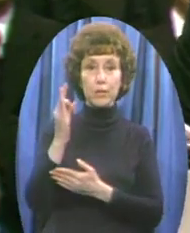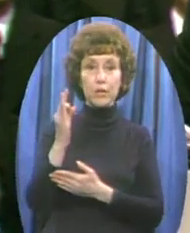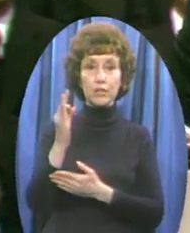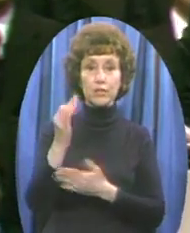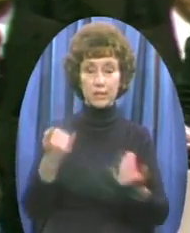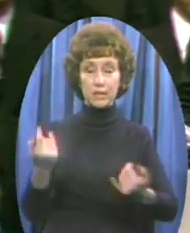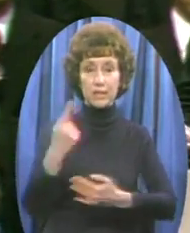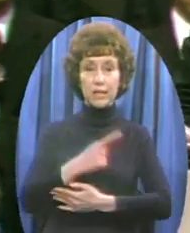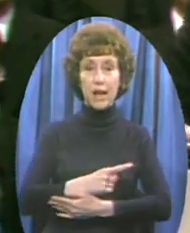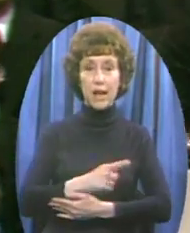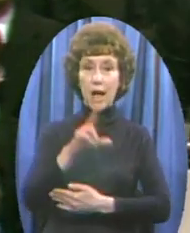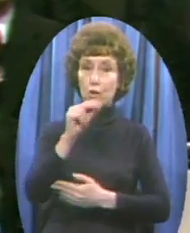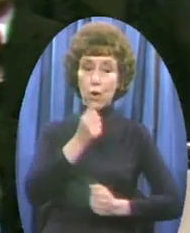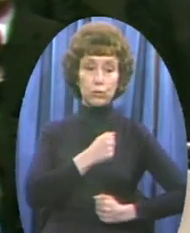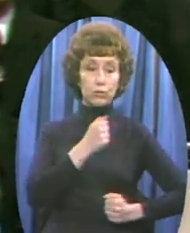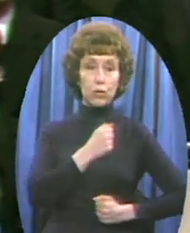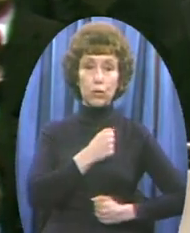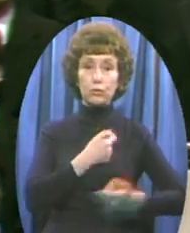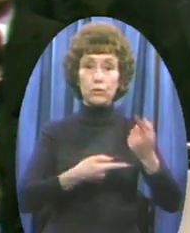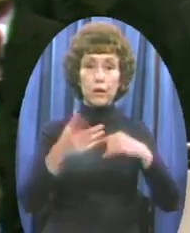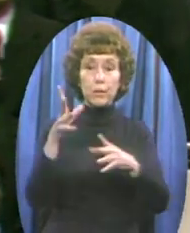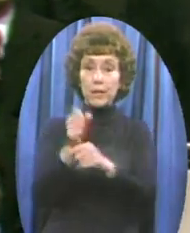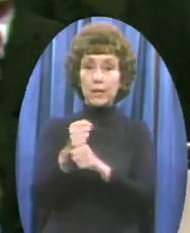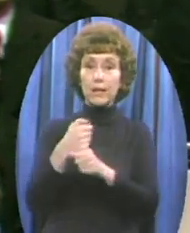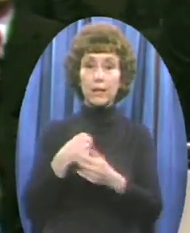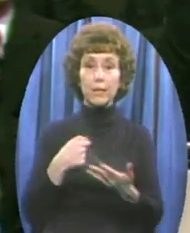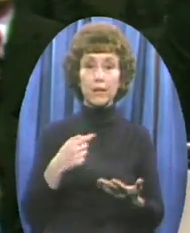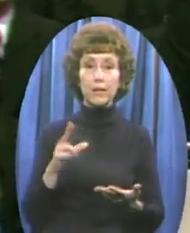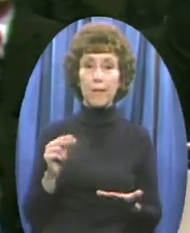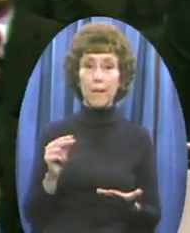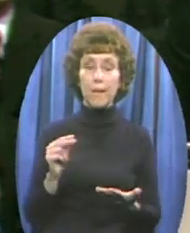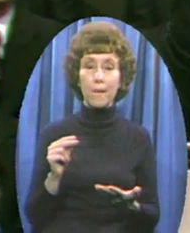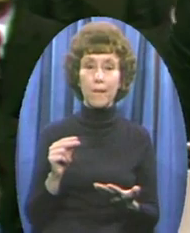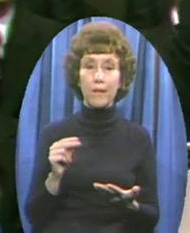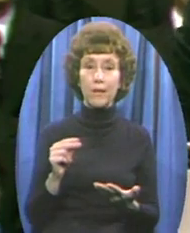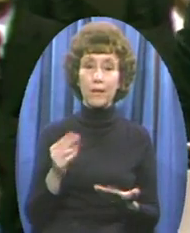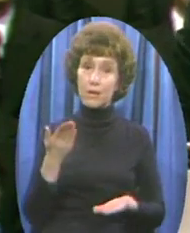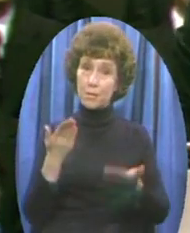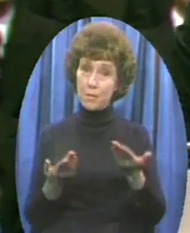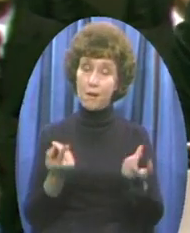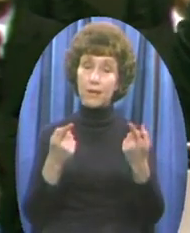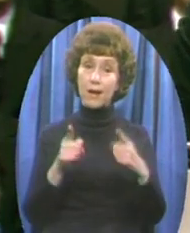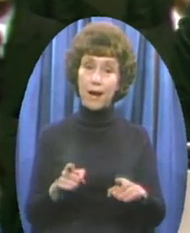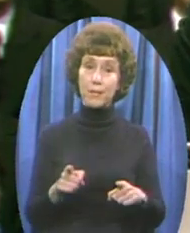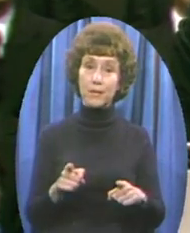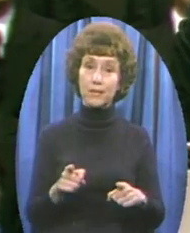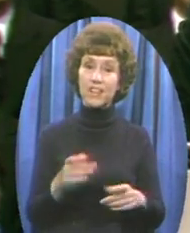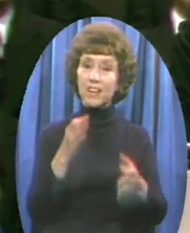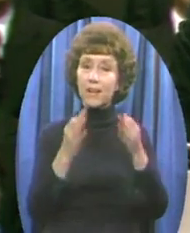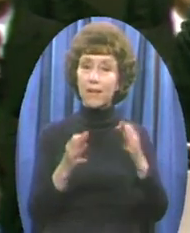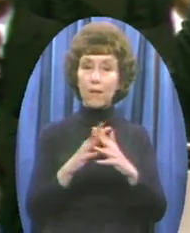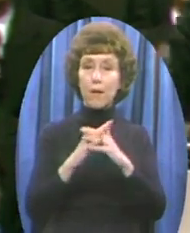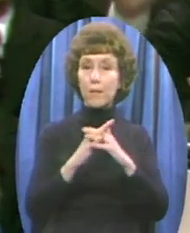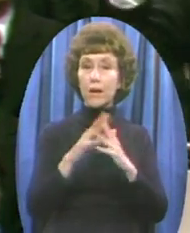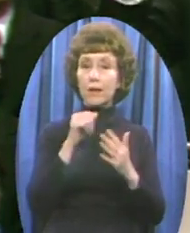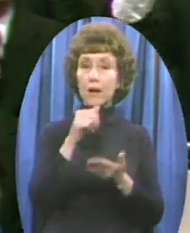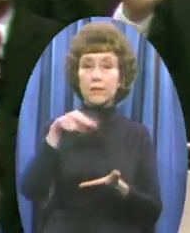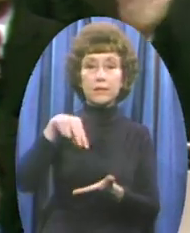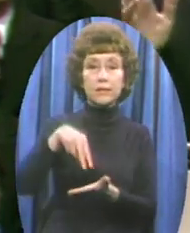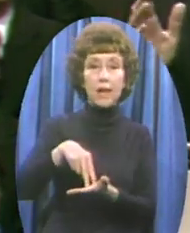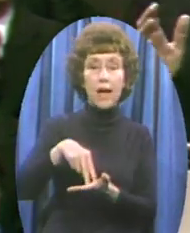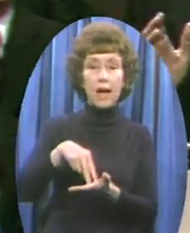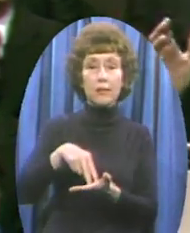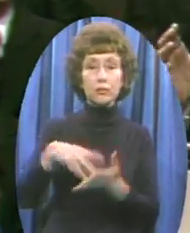me. That may happen in this decade if America doesn't stand up for Jesus, if we don't